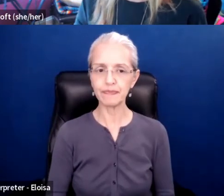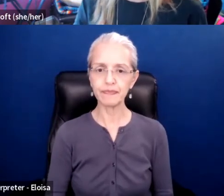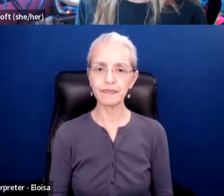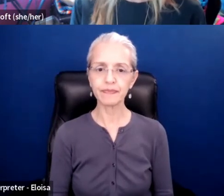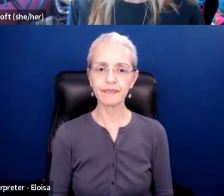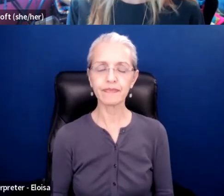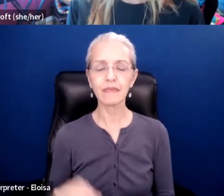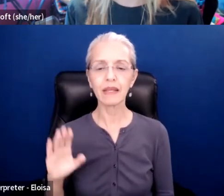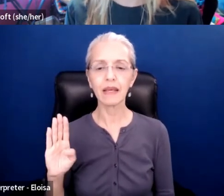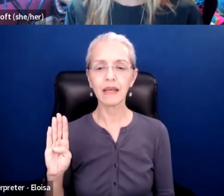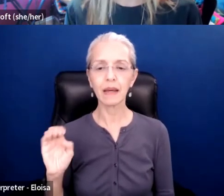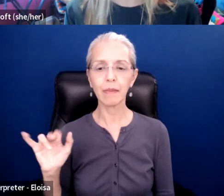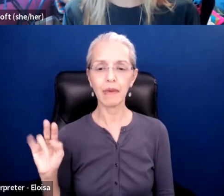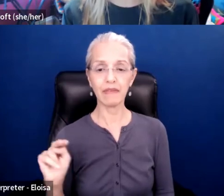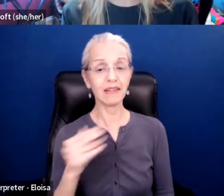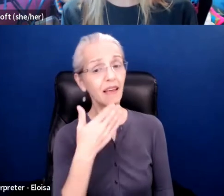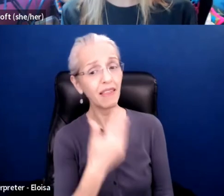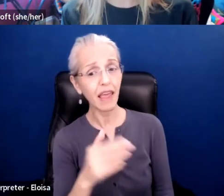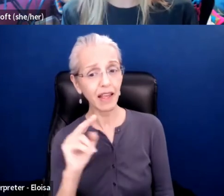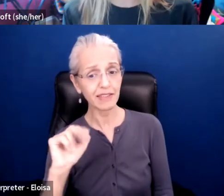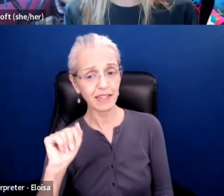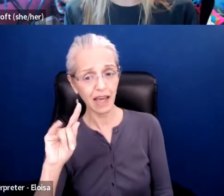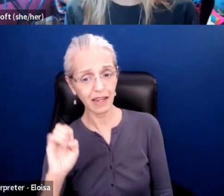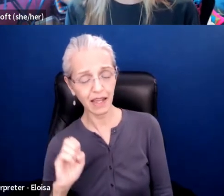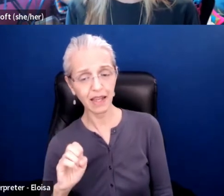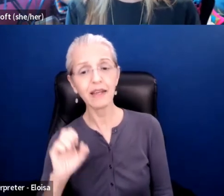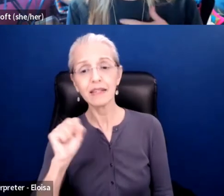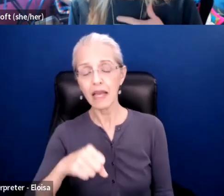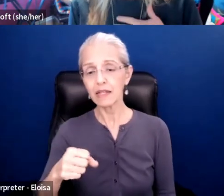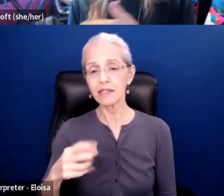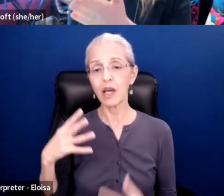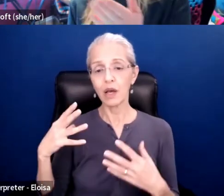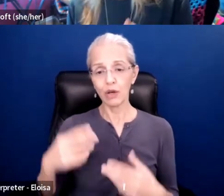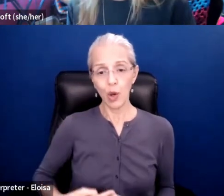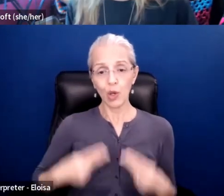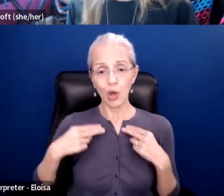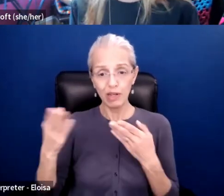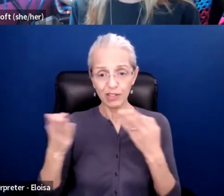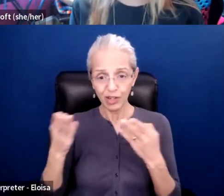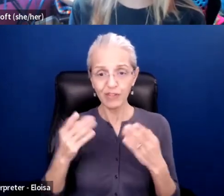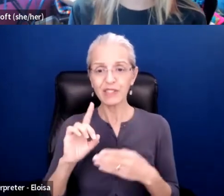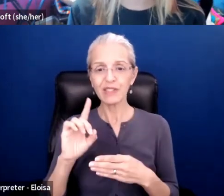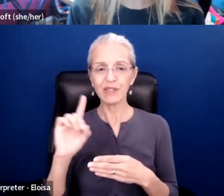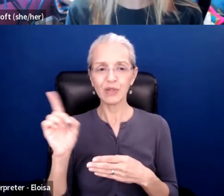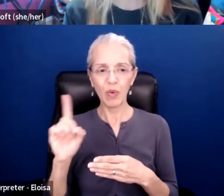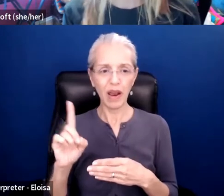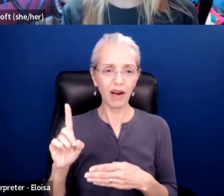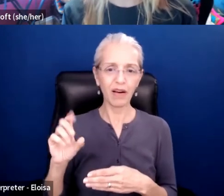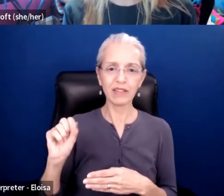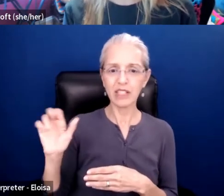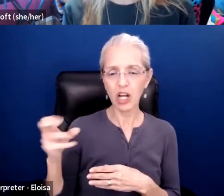Thanks, Natalie. And yes, so the Human Services Research Institute, where Alex and Sasha and Elaine and I